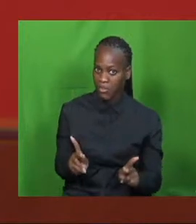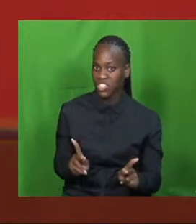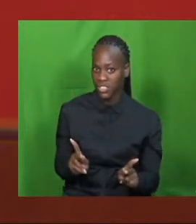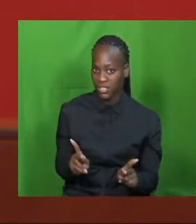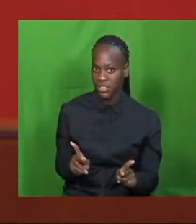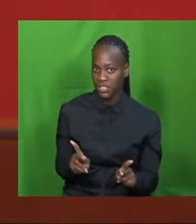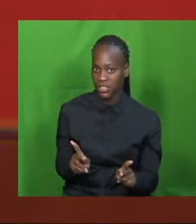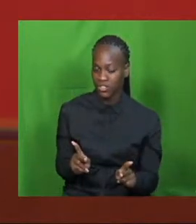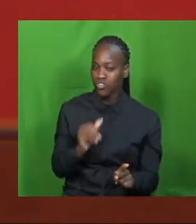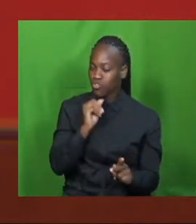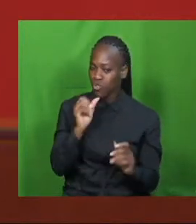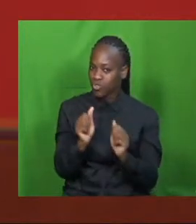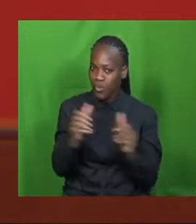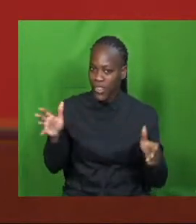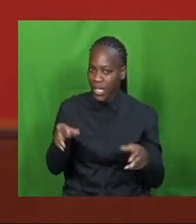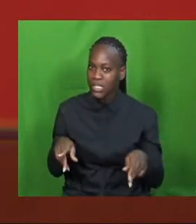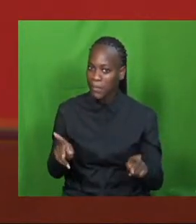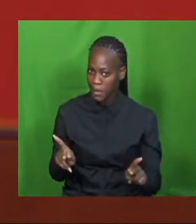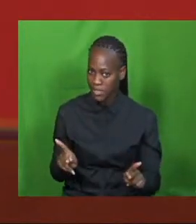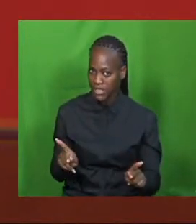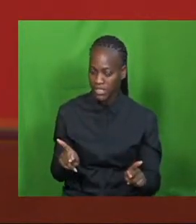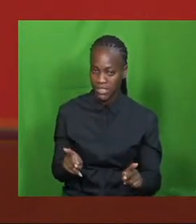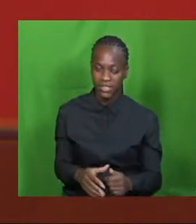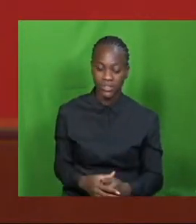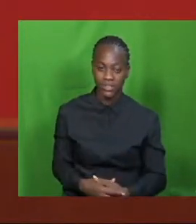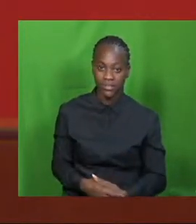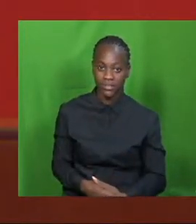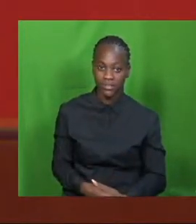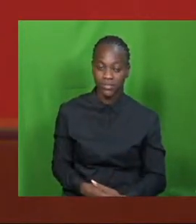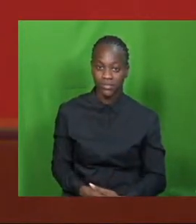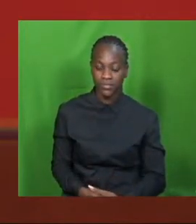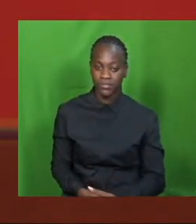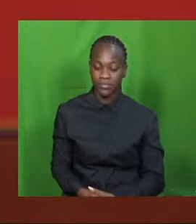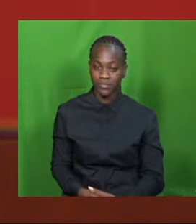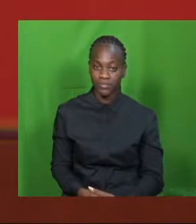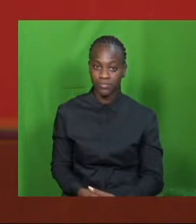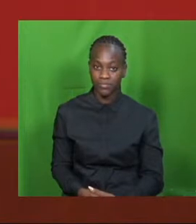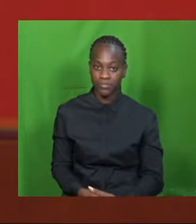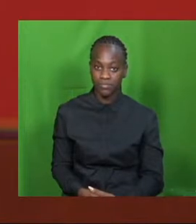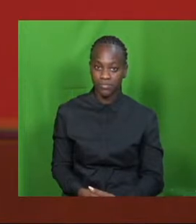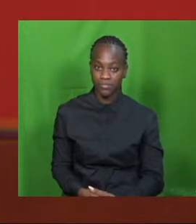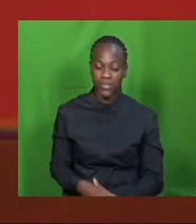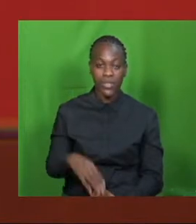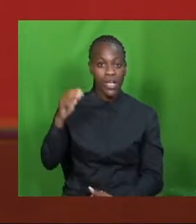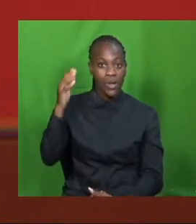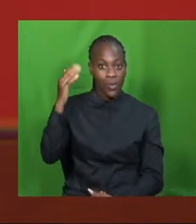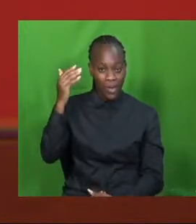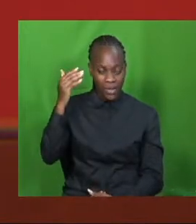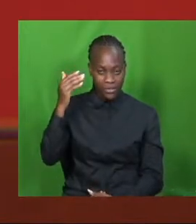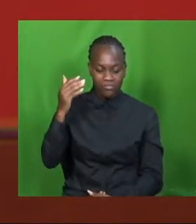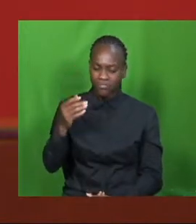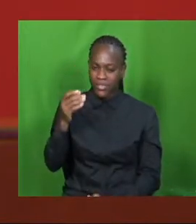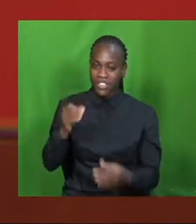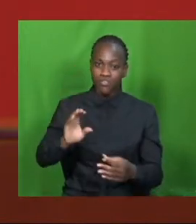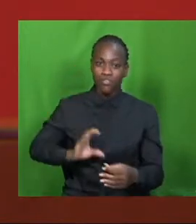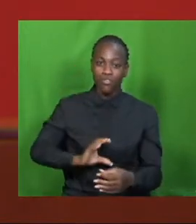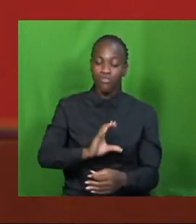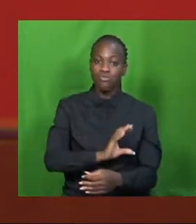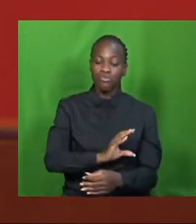rightly so. However, I want to appeal that I was actually at a